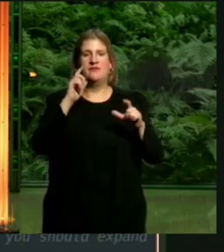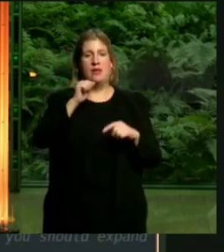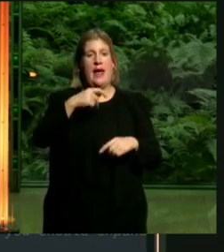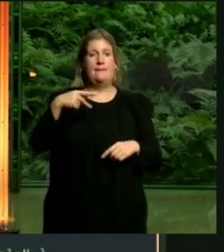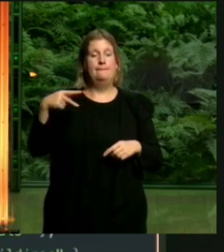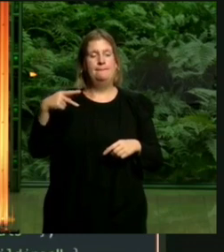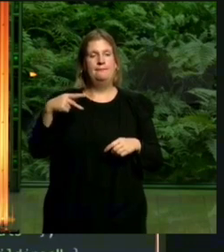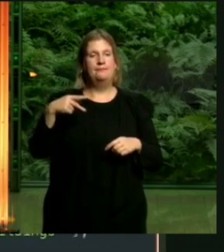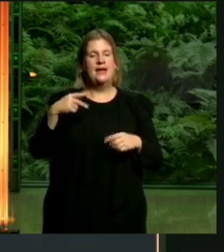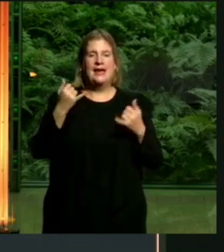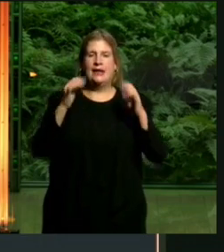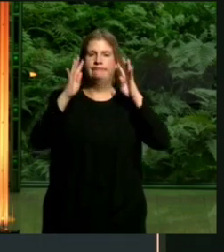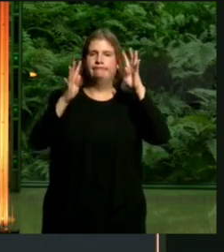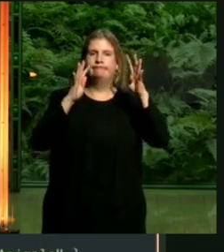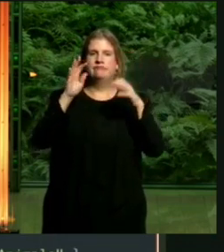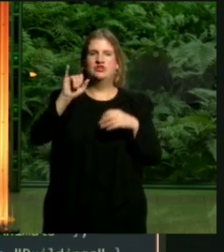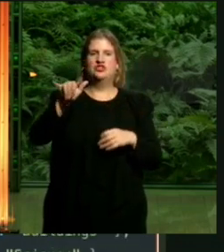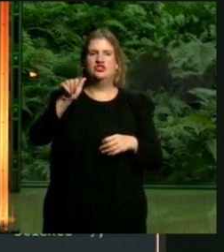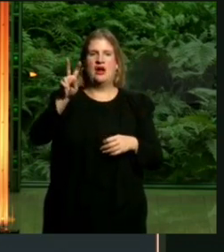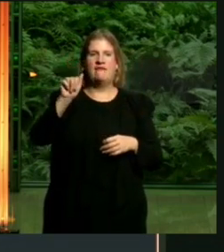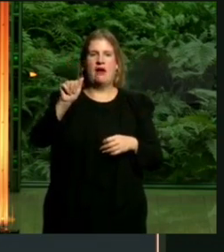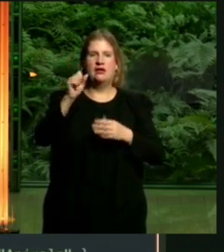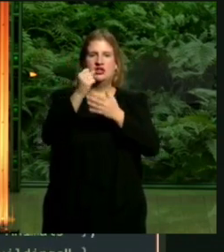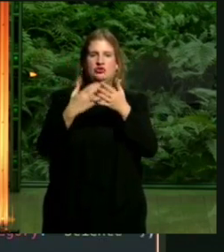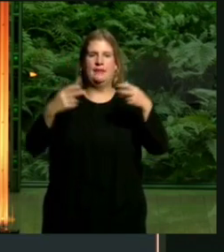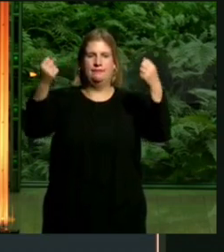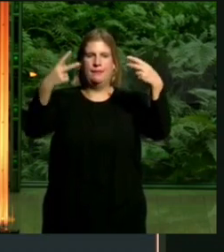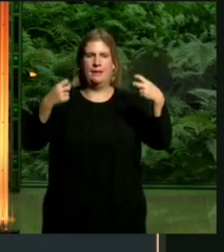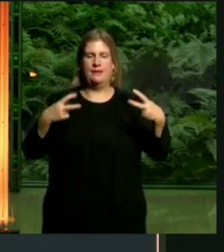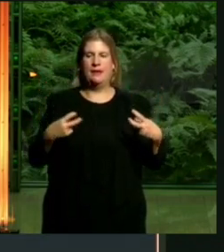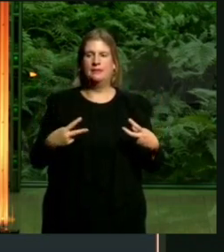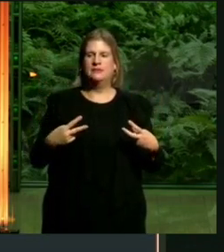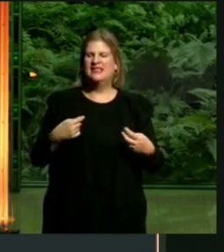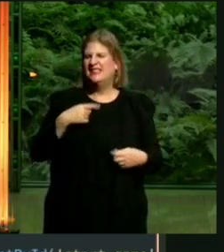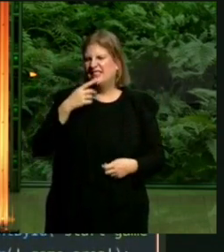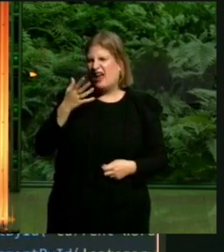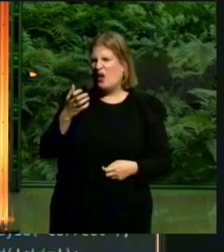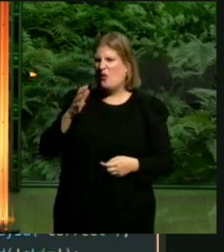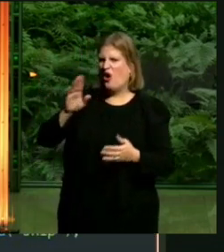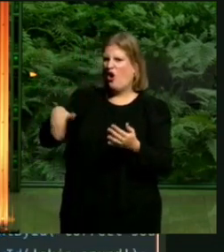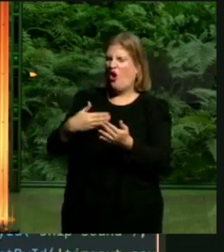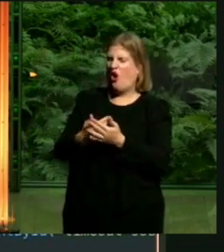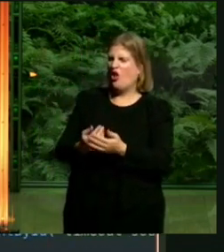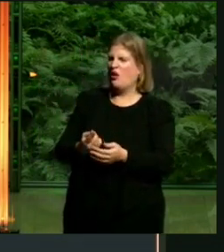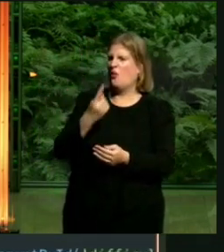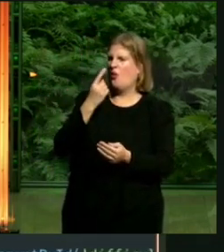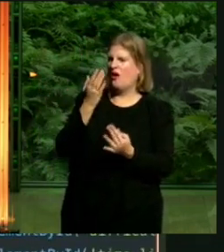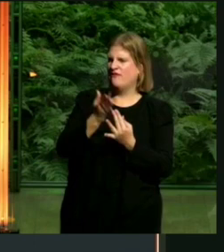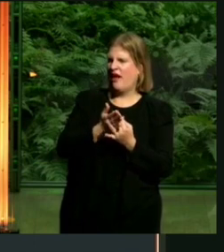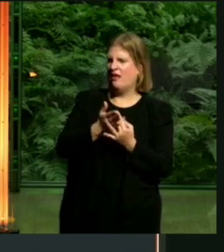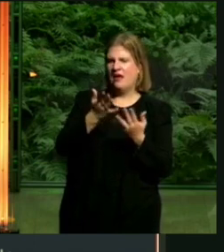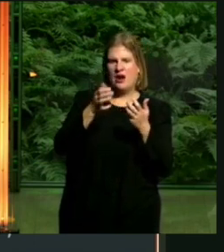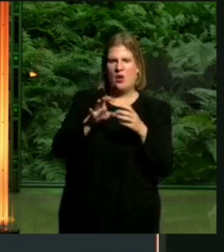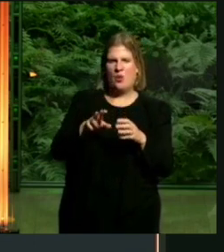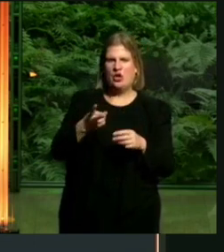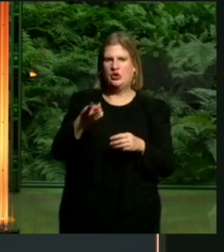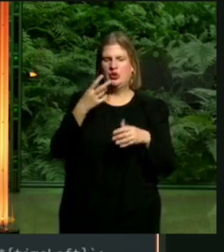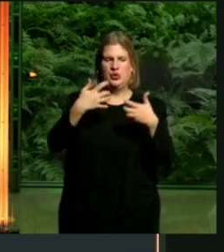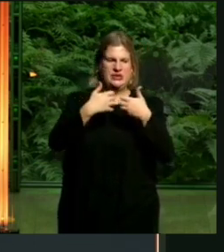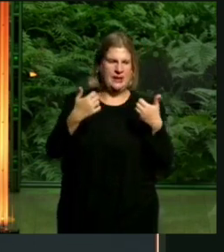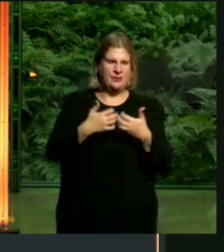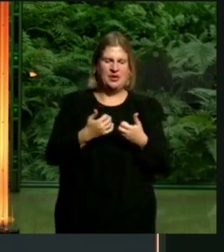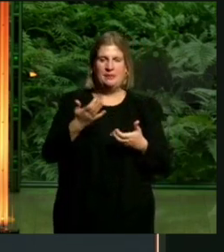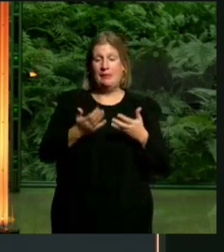the JavaScript that comes along with it, which I don't like because I'm like, hey, I want this all in one file. I don't want to have 2 different files because then I might have to deploy